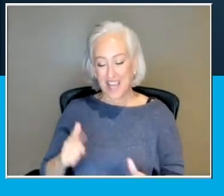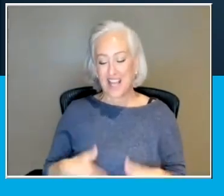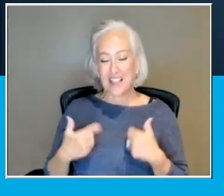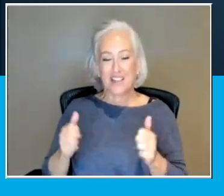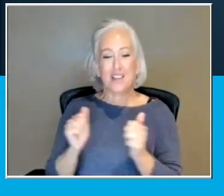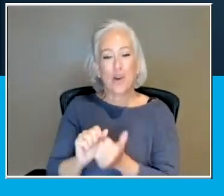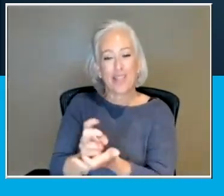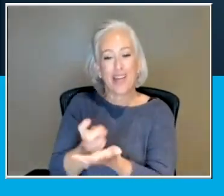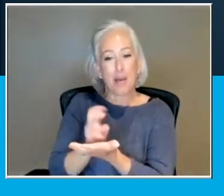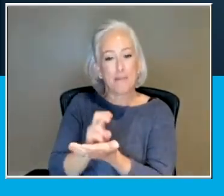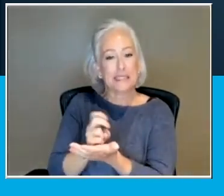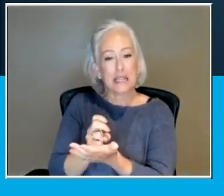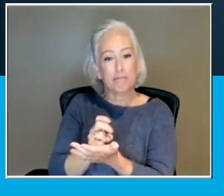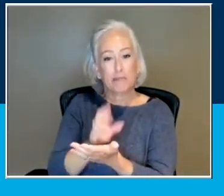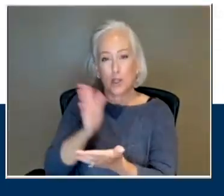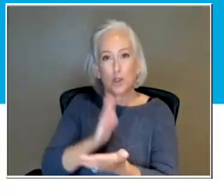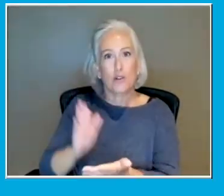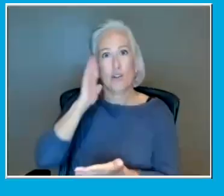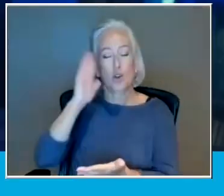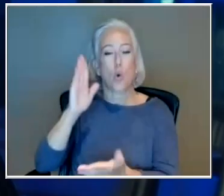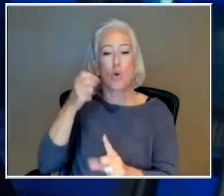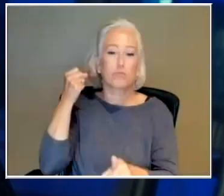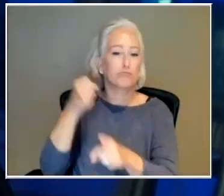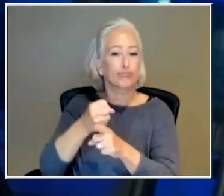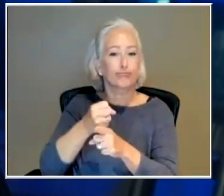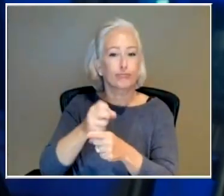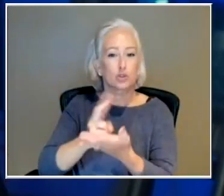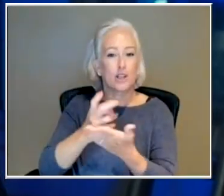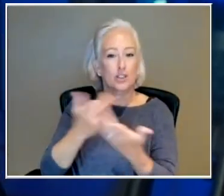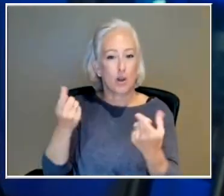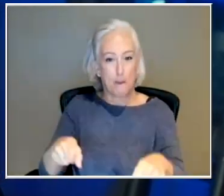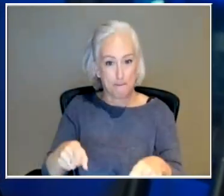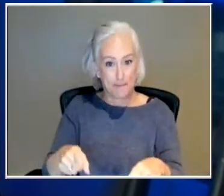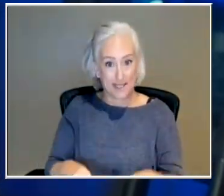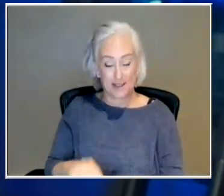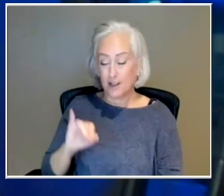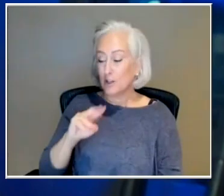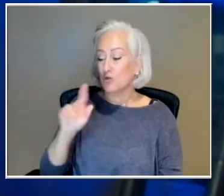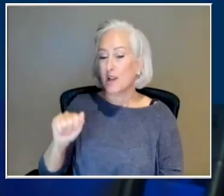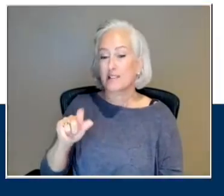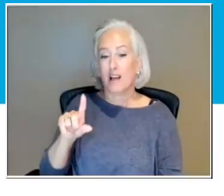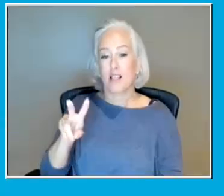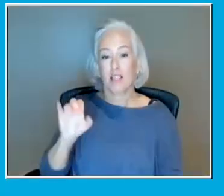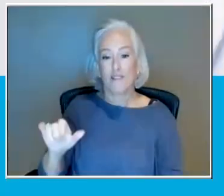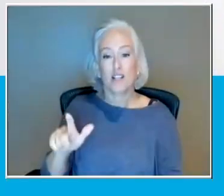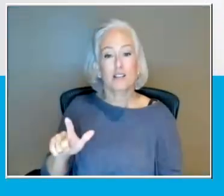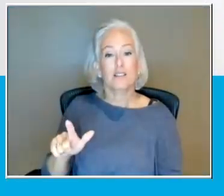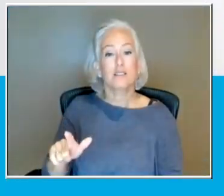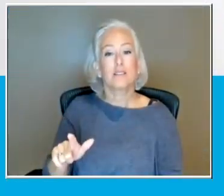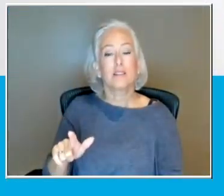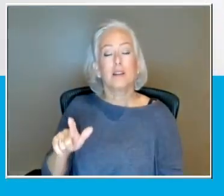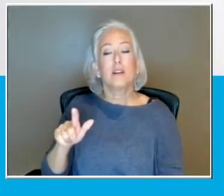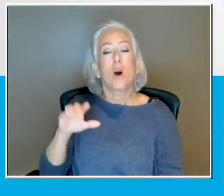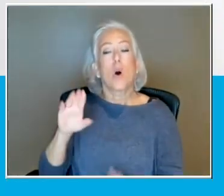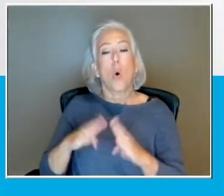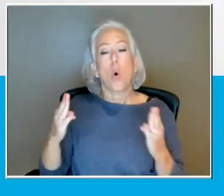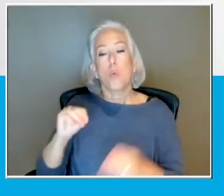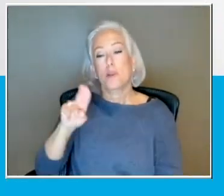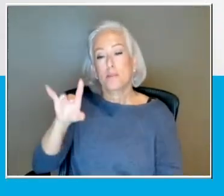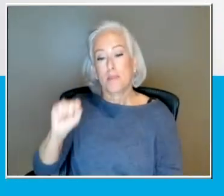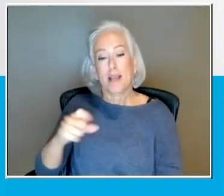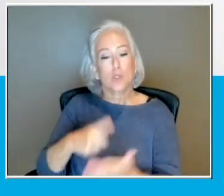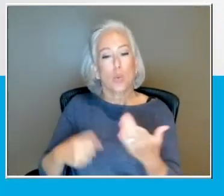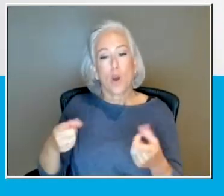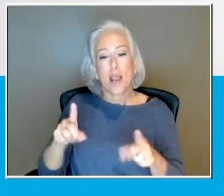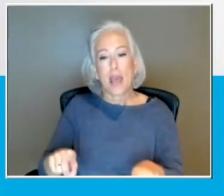never knowing when the next seizure will strike. I'm Jessica Lovell on the next Open Mics with Dr. Stites. What happens when you treat the seizures at